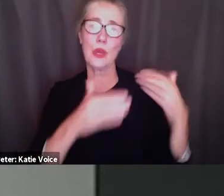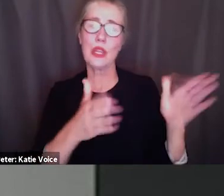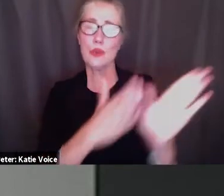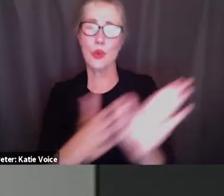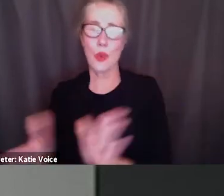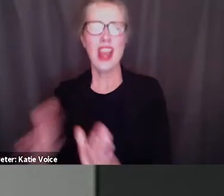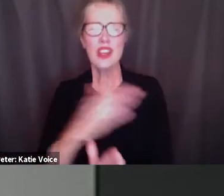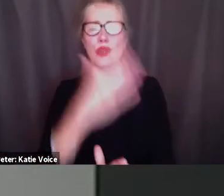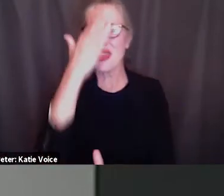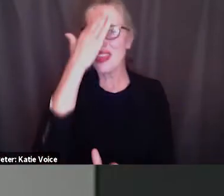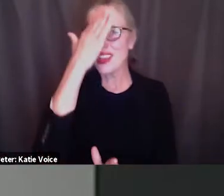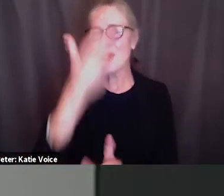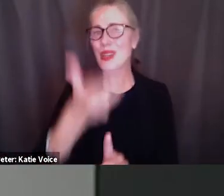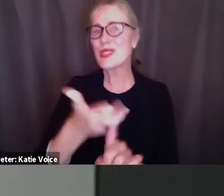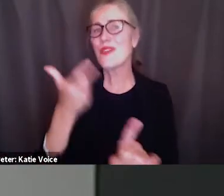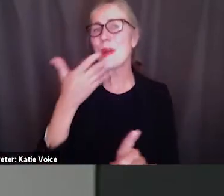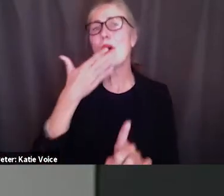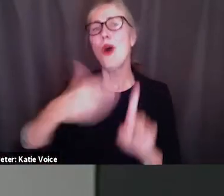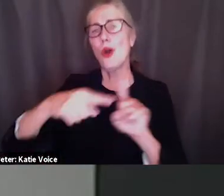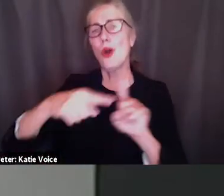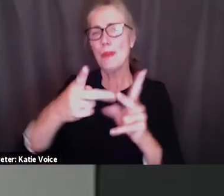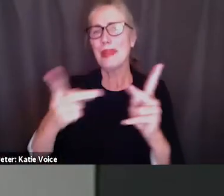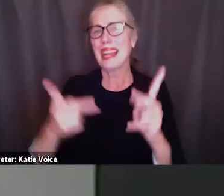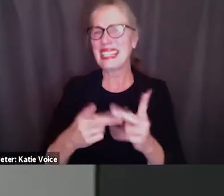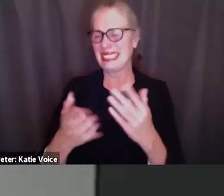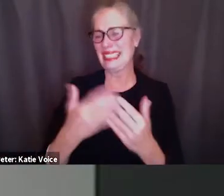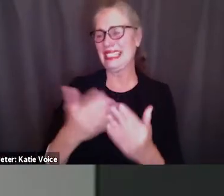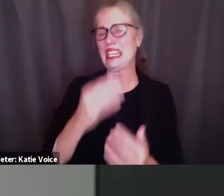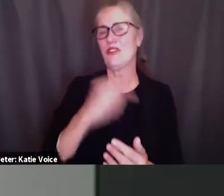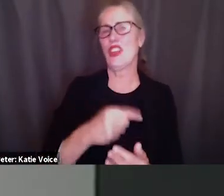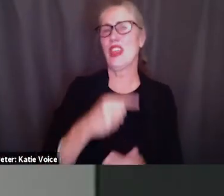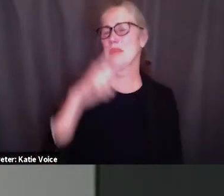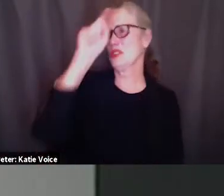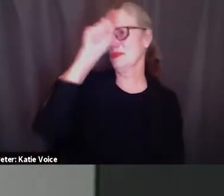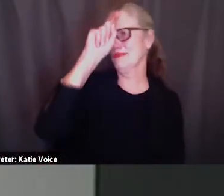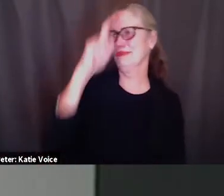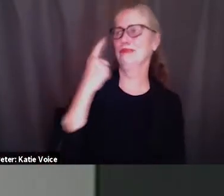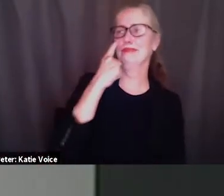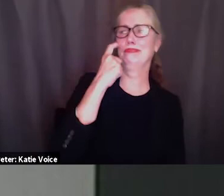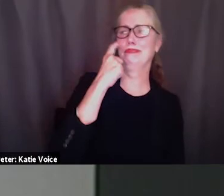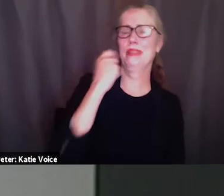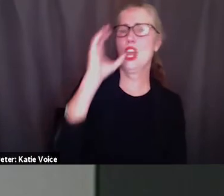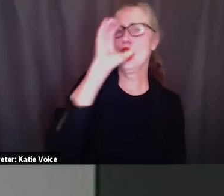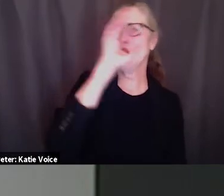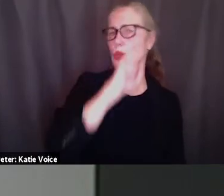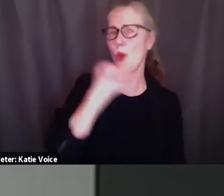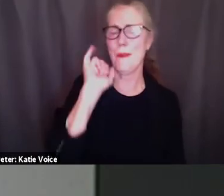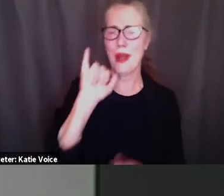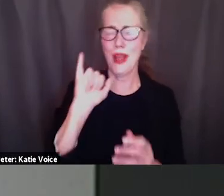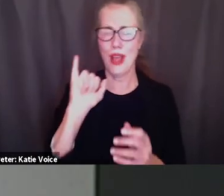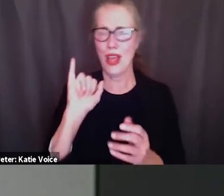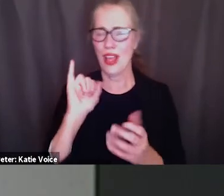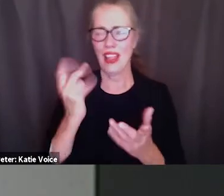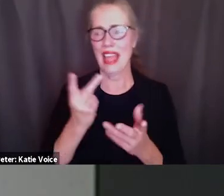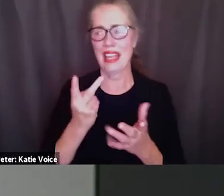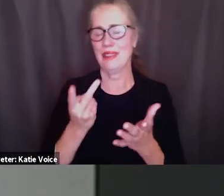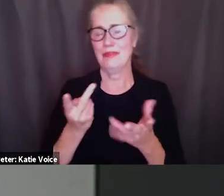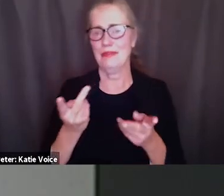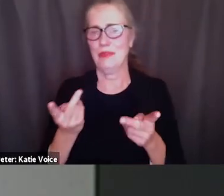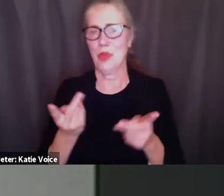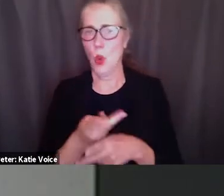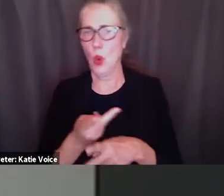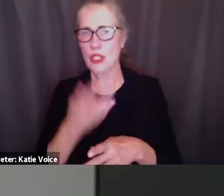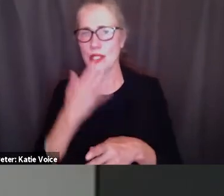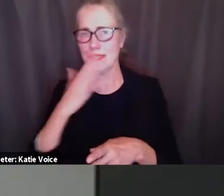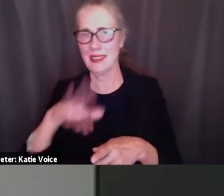place, because it's easy for them to just write off what we are doing and assume the worst. Another thing I've been